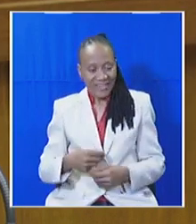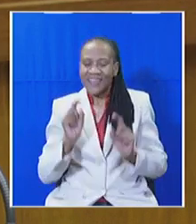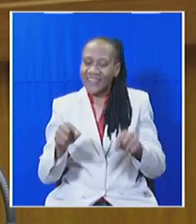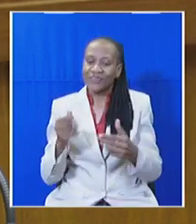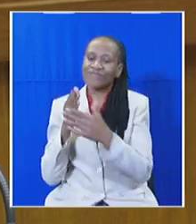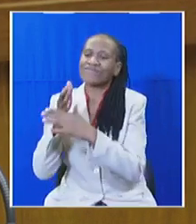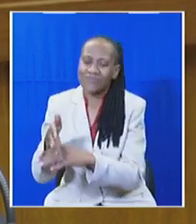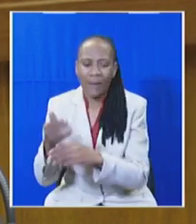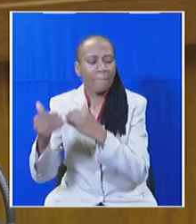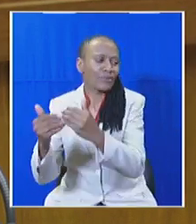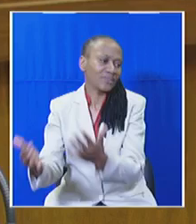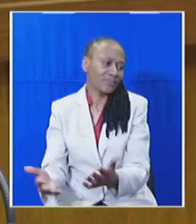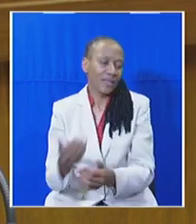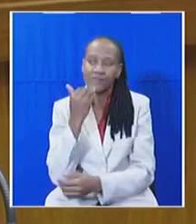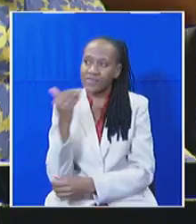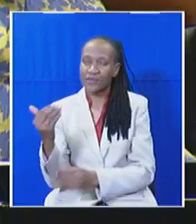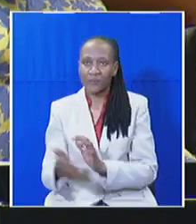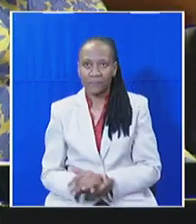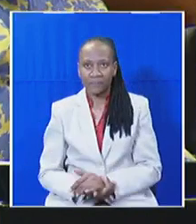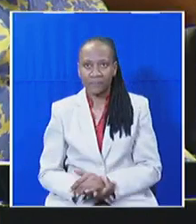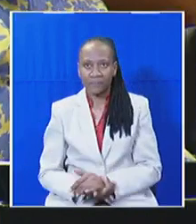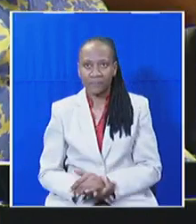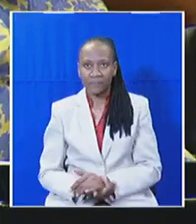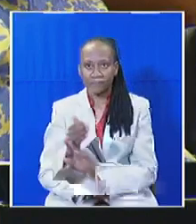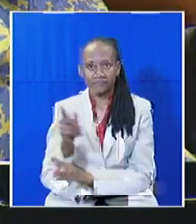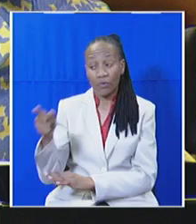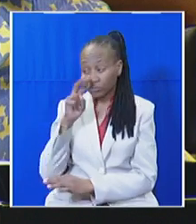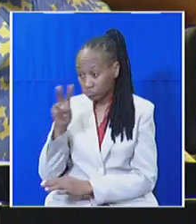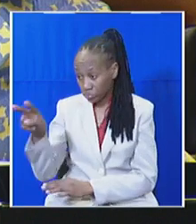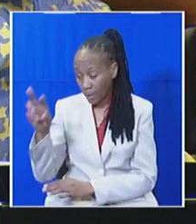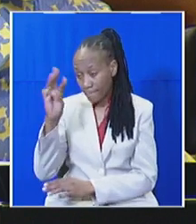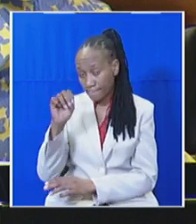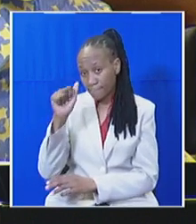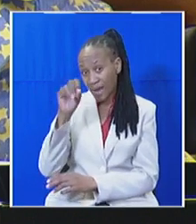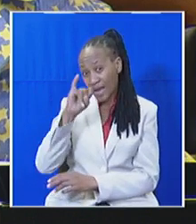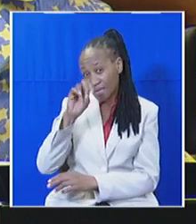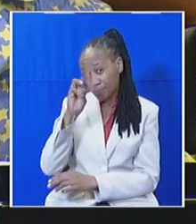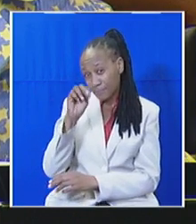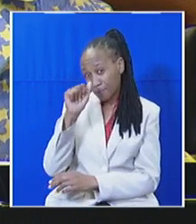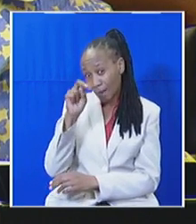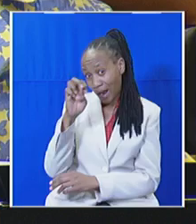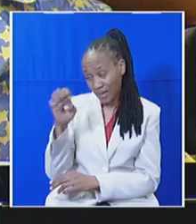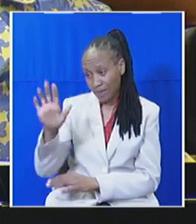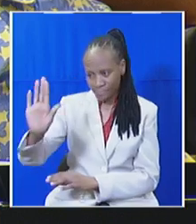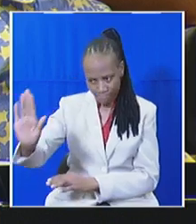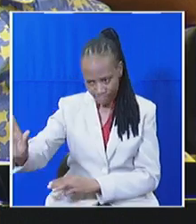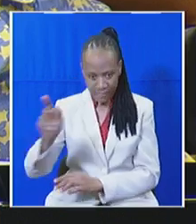interfere. Thank you, Madam Speaker. Before I recognize my money, can I take Honorable